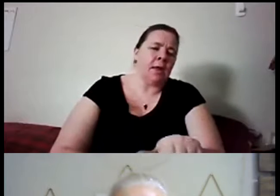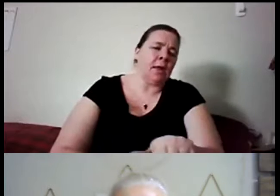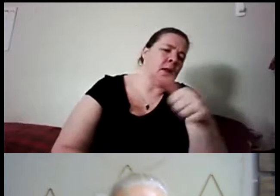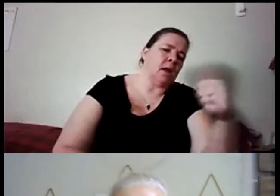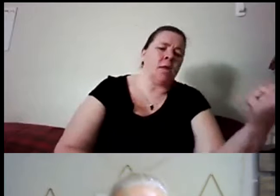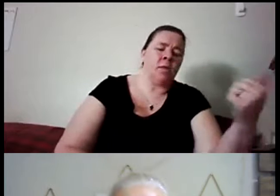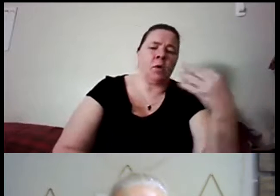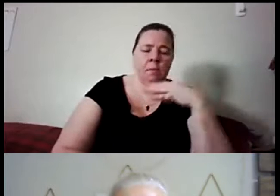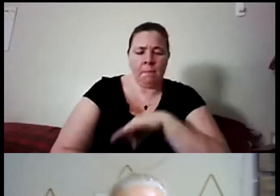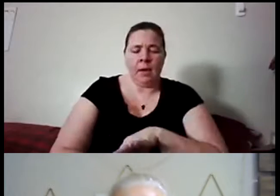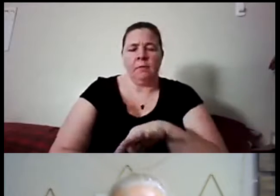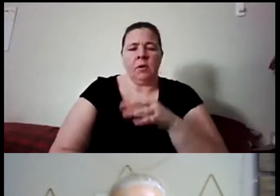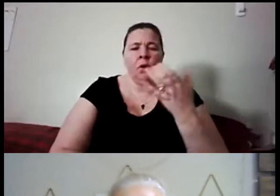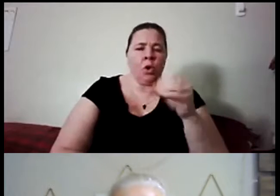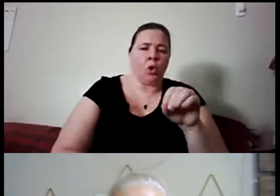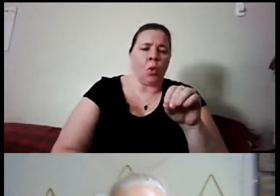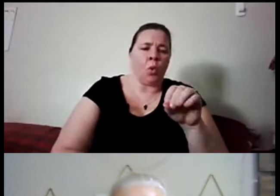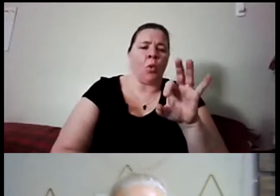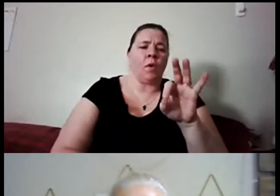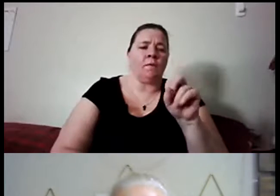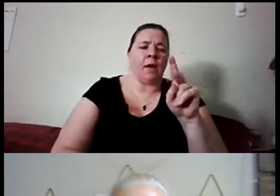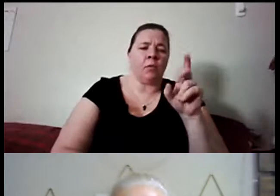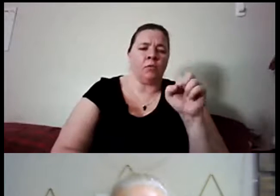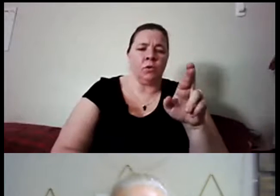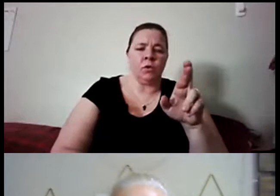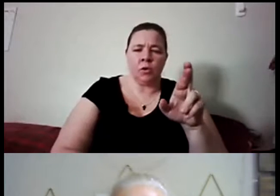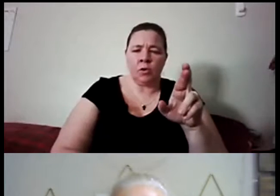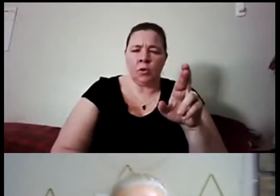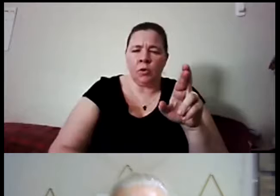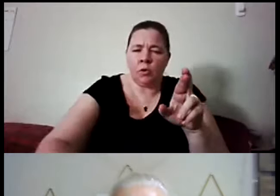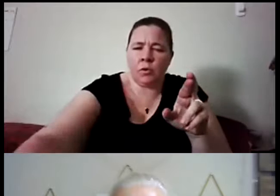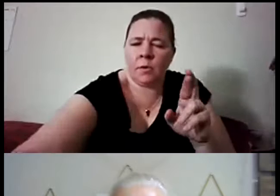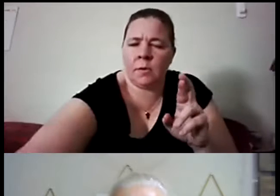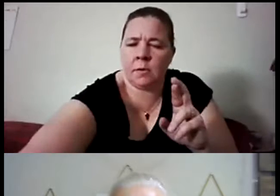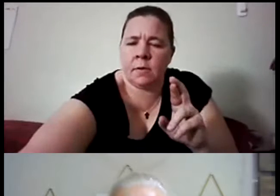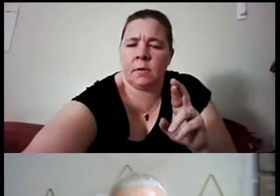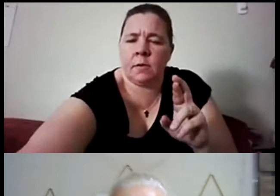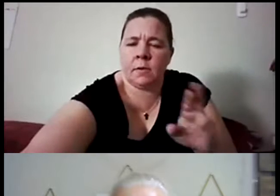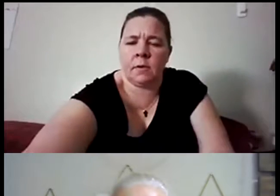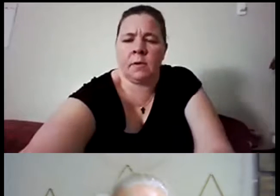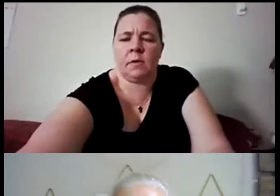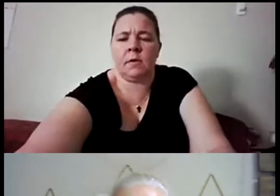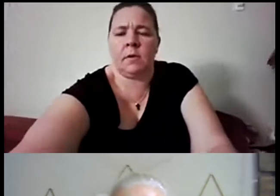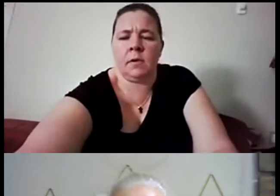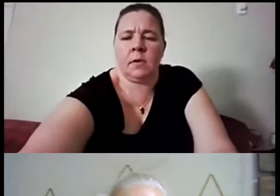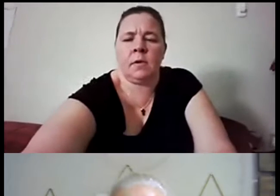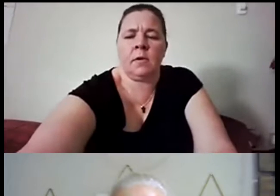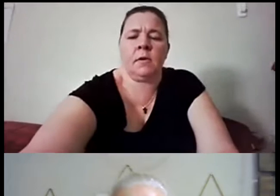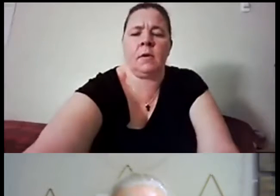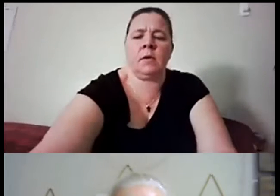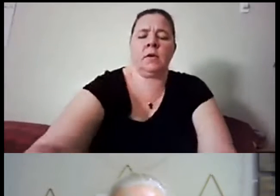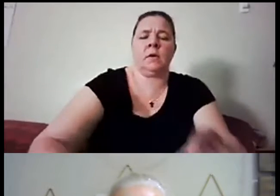benefit for being a co-founder apart from, okay, that when other people signed under you, that